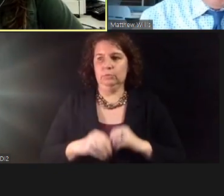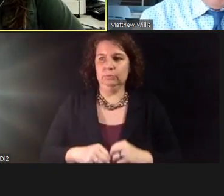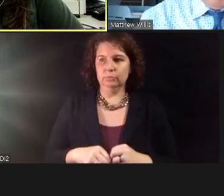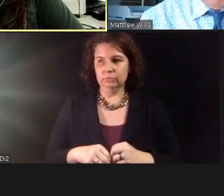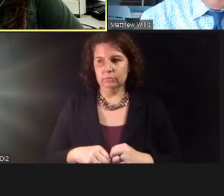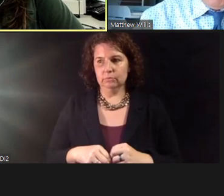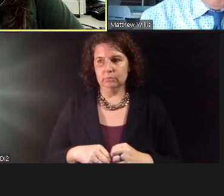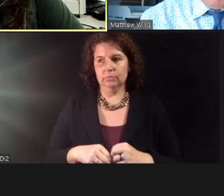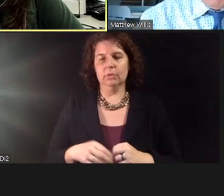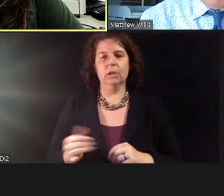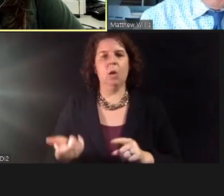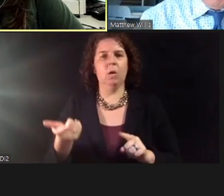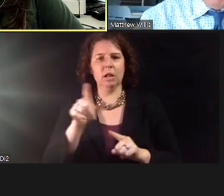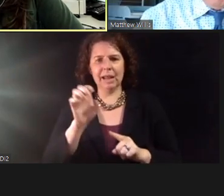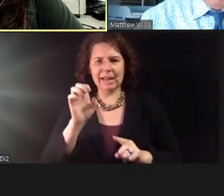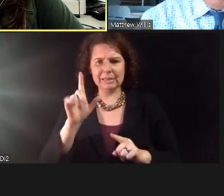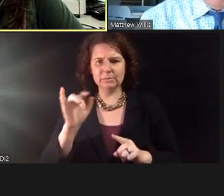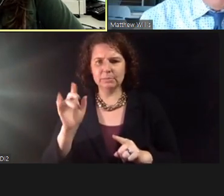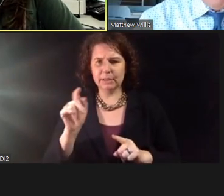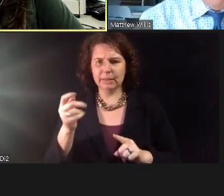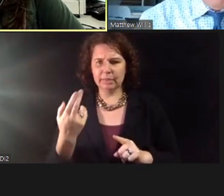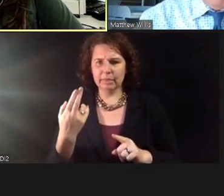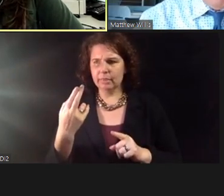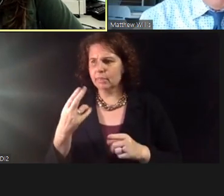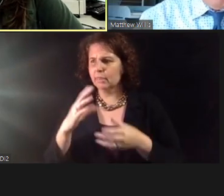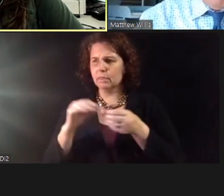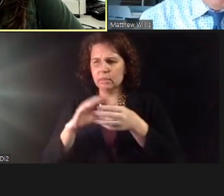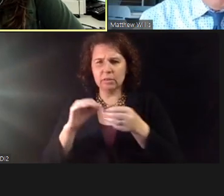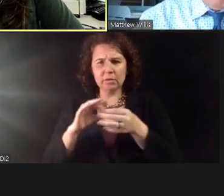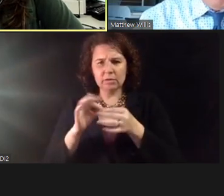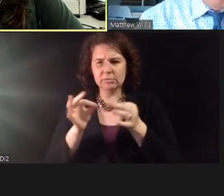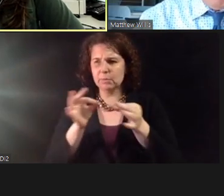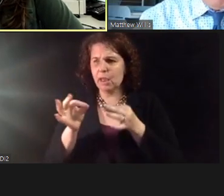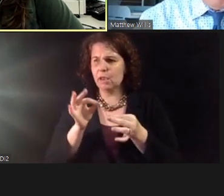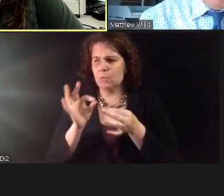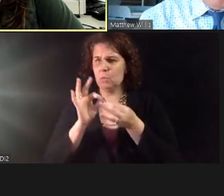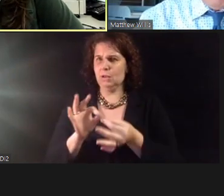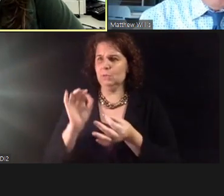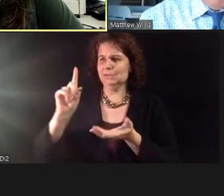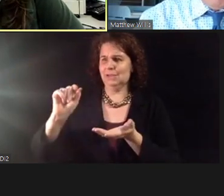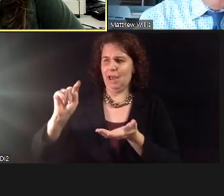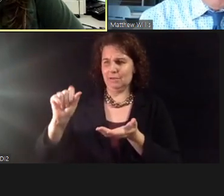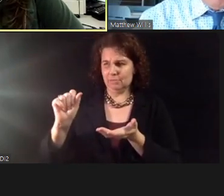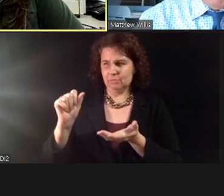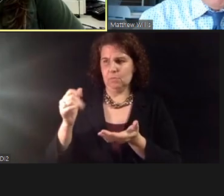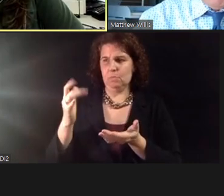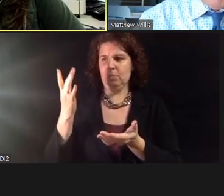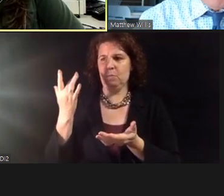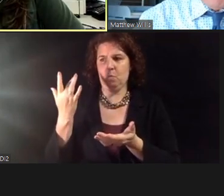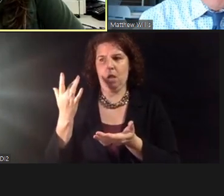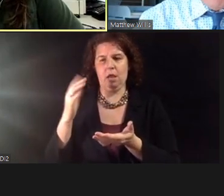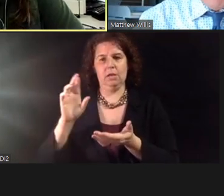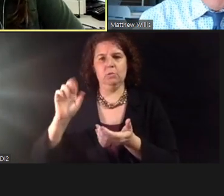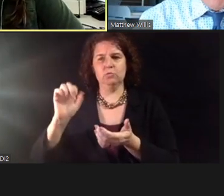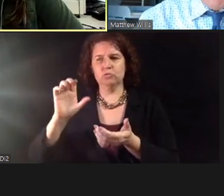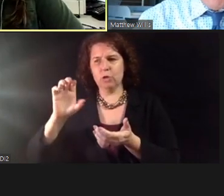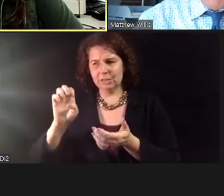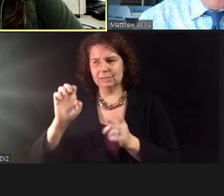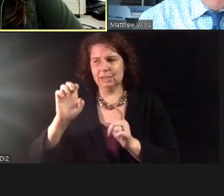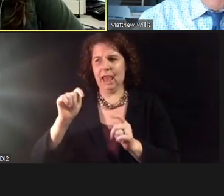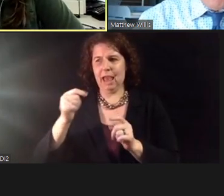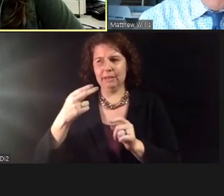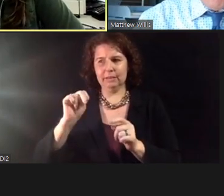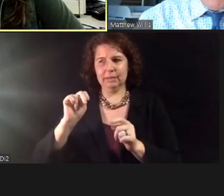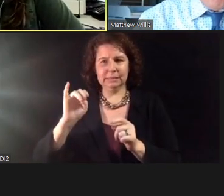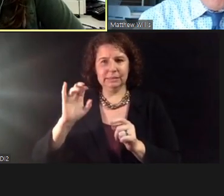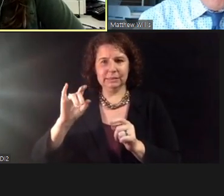if you can please explain why the race and ethnicity charts on the data and surveillance page do not